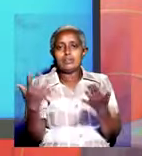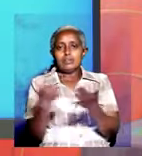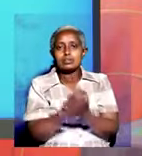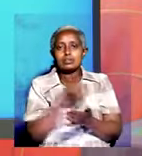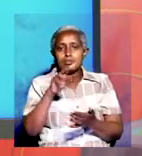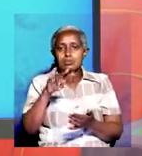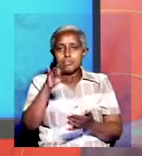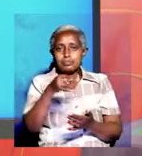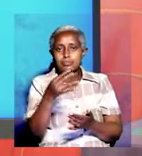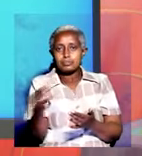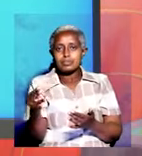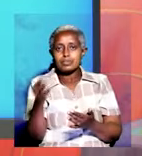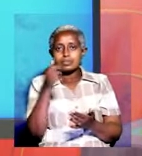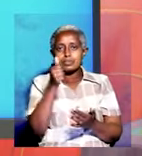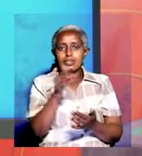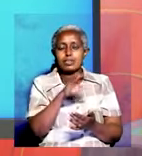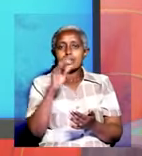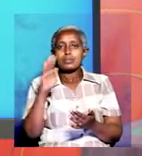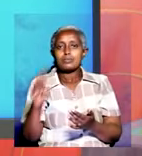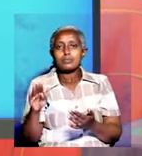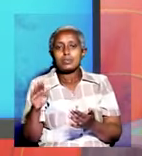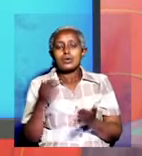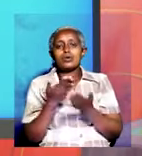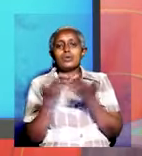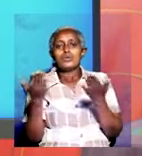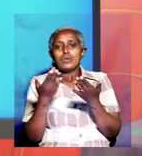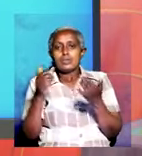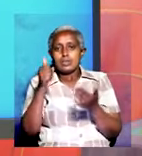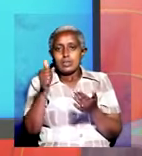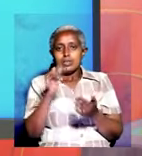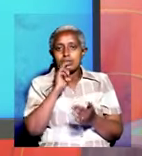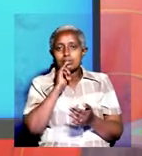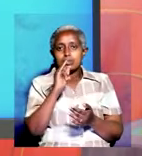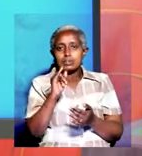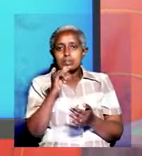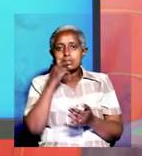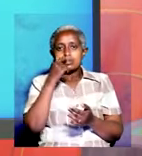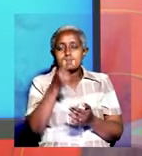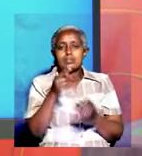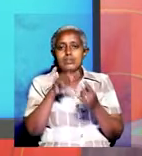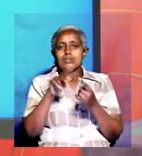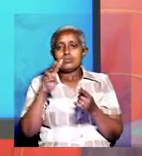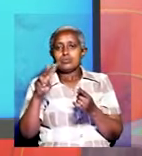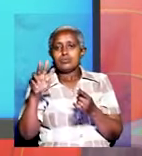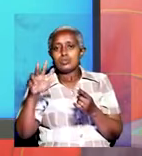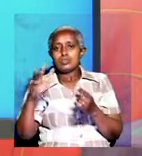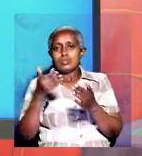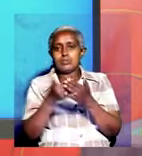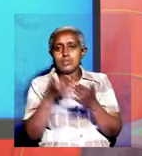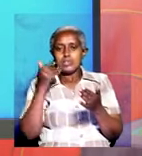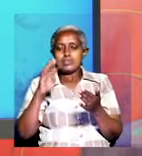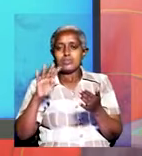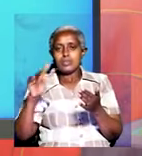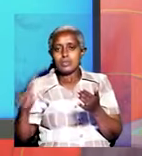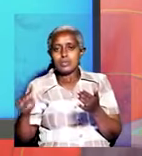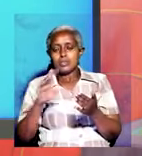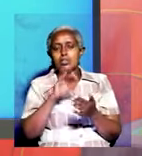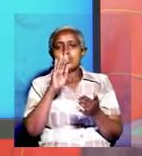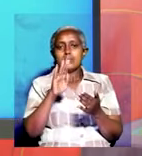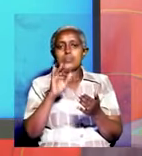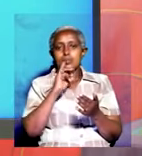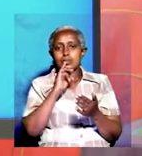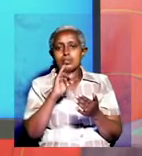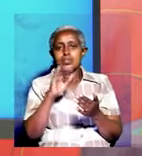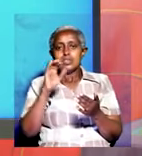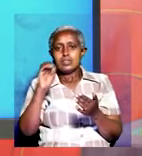two matrix A and B, where A is this 2 3 minus 4 1, and B is